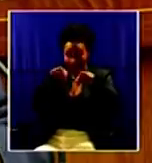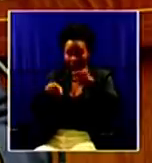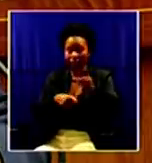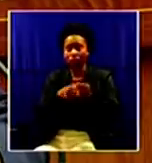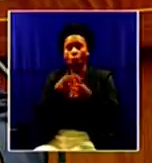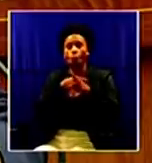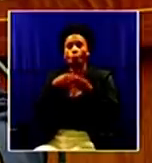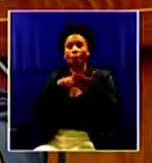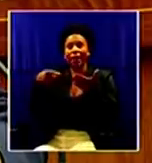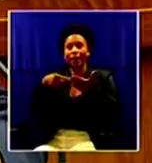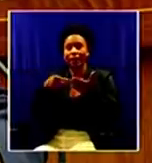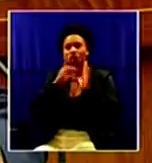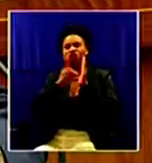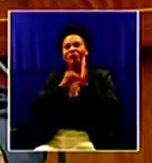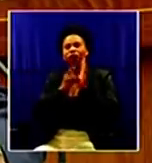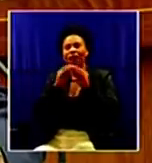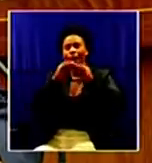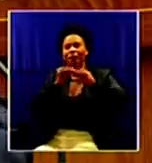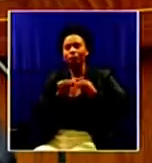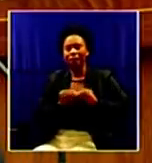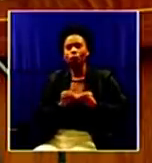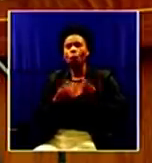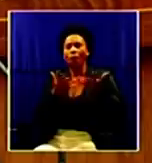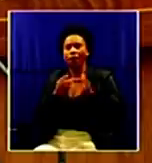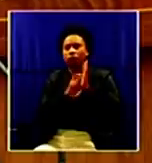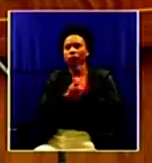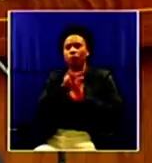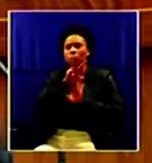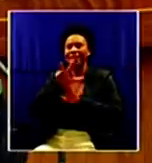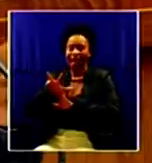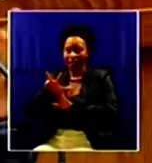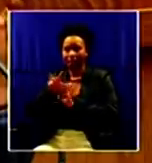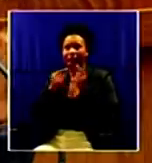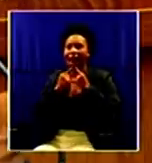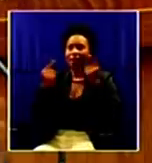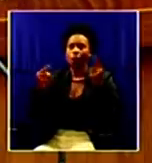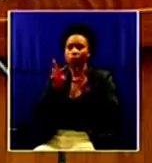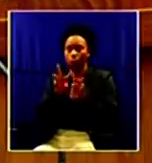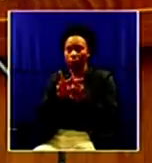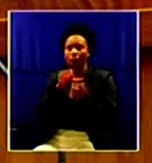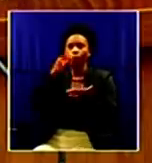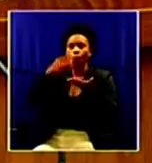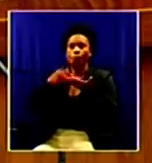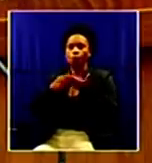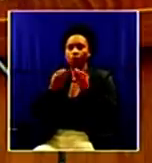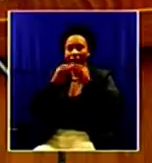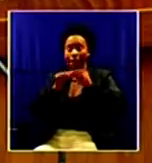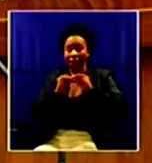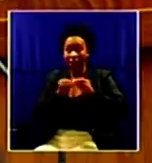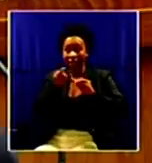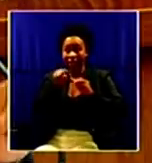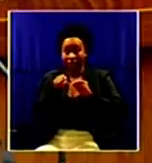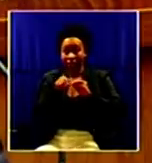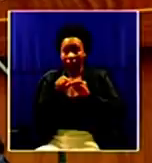draft amendments to the Regulation 28 for public comment. The proposed amendments to Regulation 28,